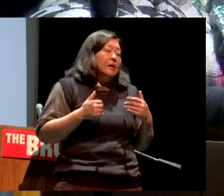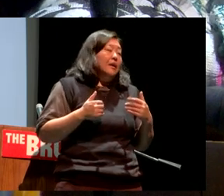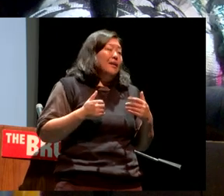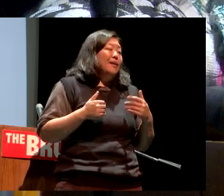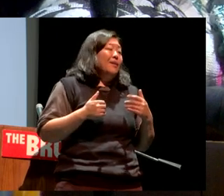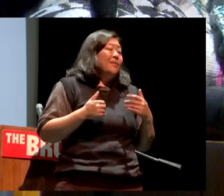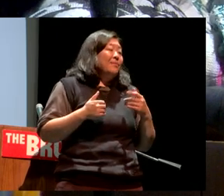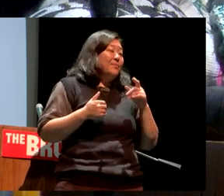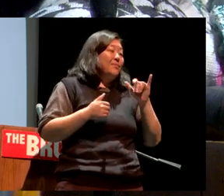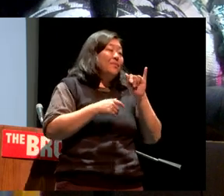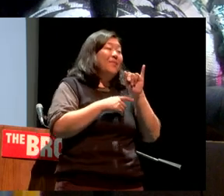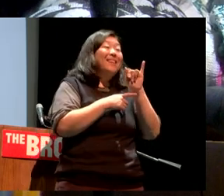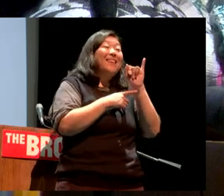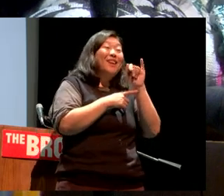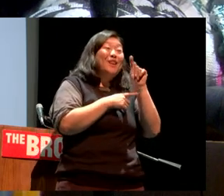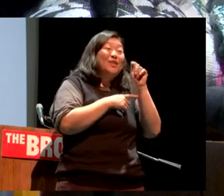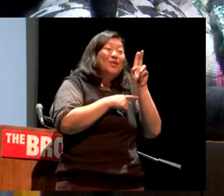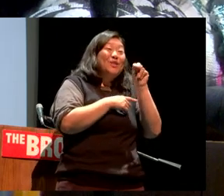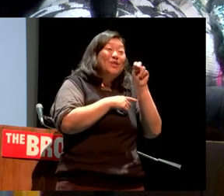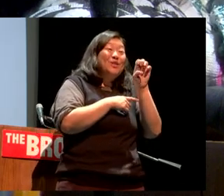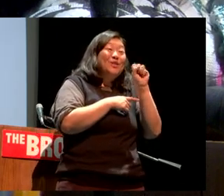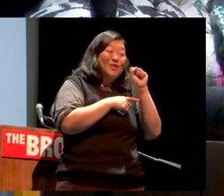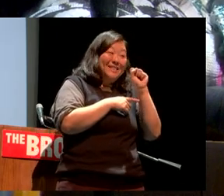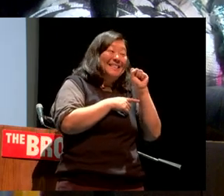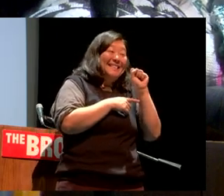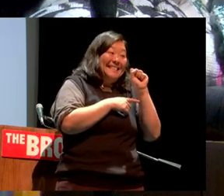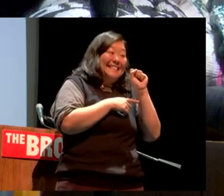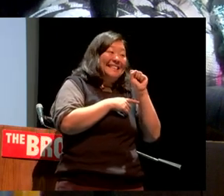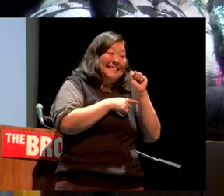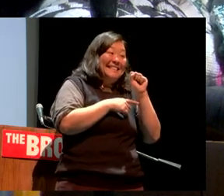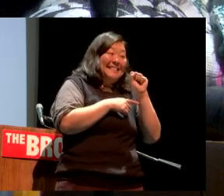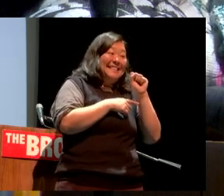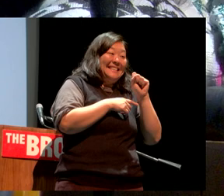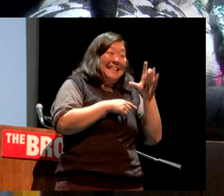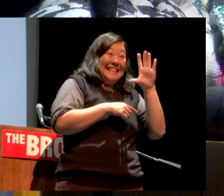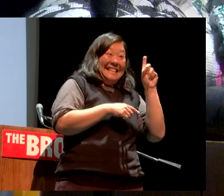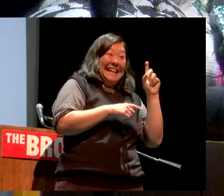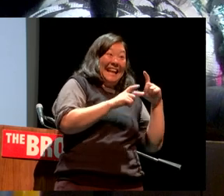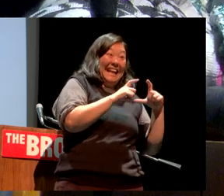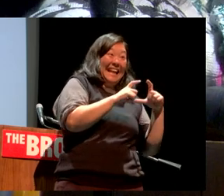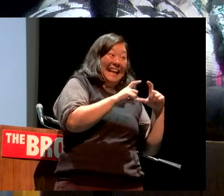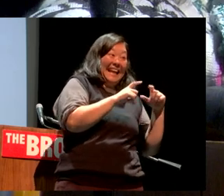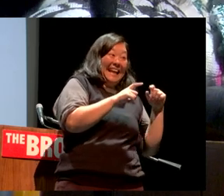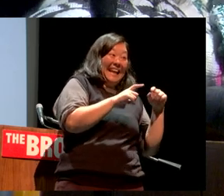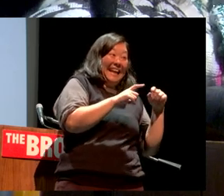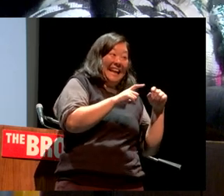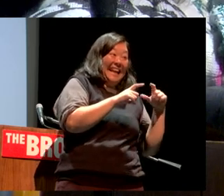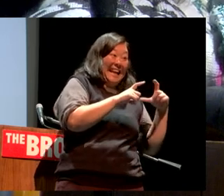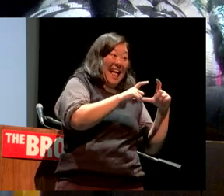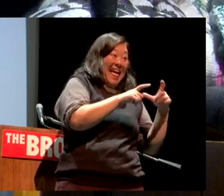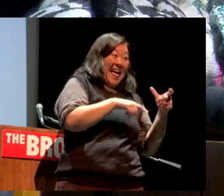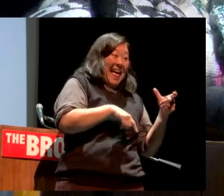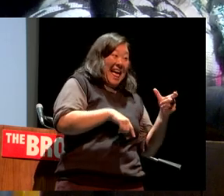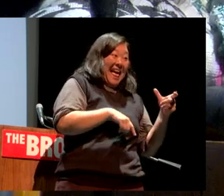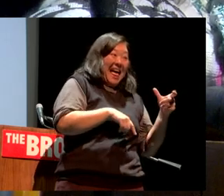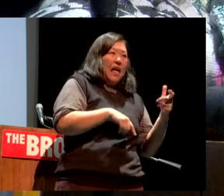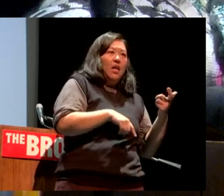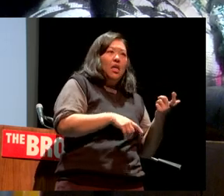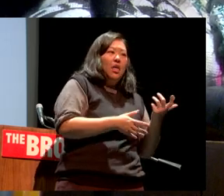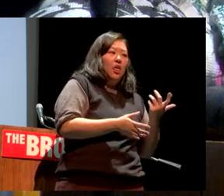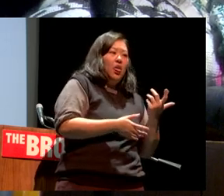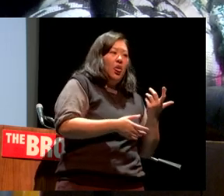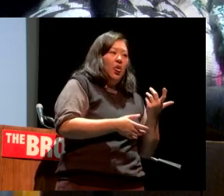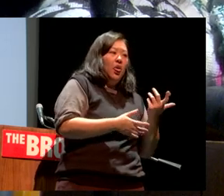lot of CDs through iTunes. And then one day, suddenly, it turned into Apple Music, and all my CDs basically just